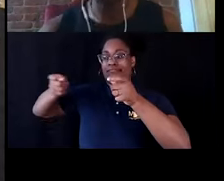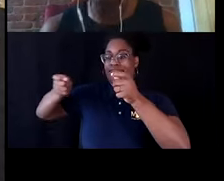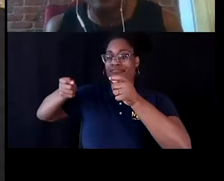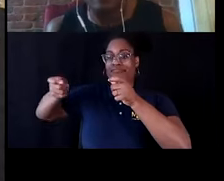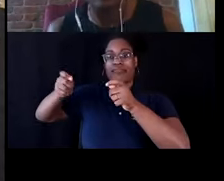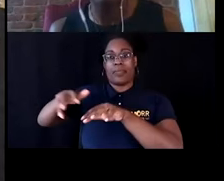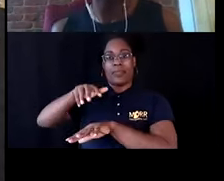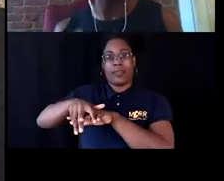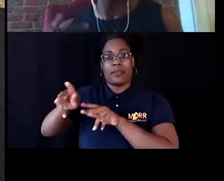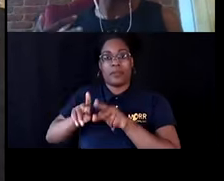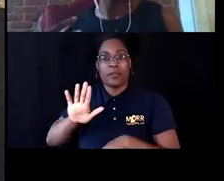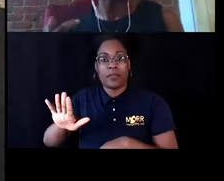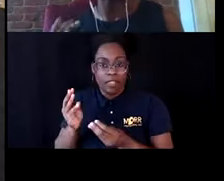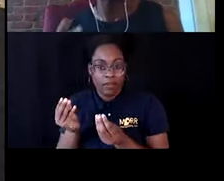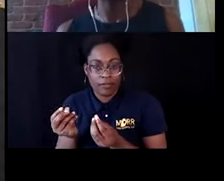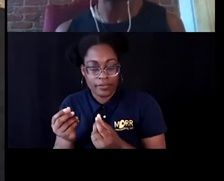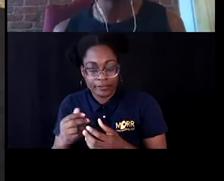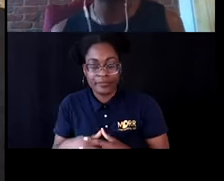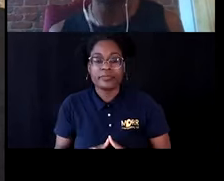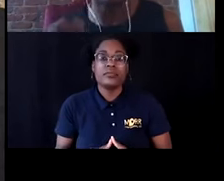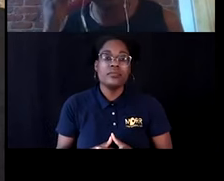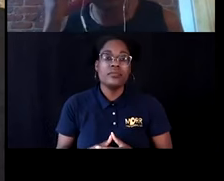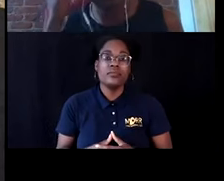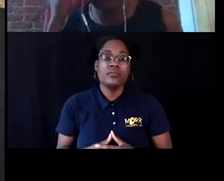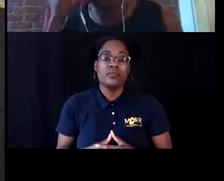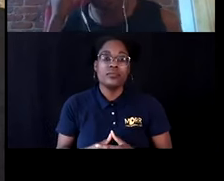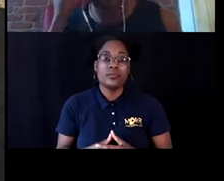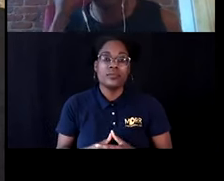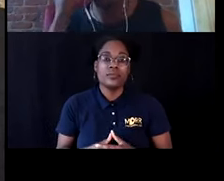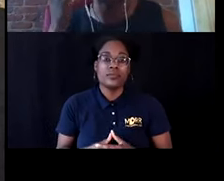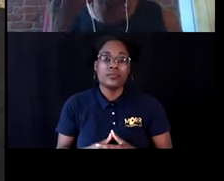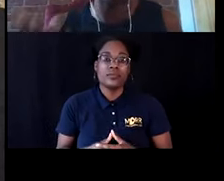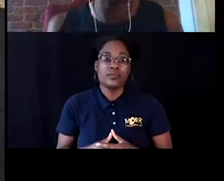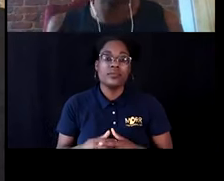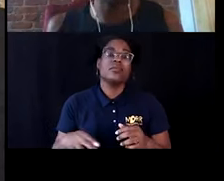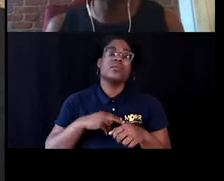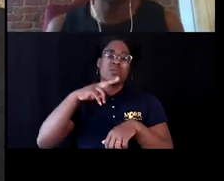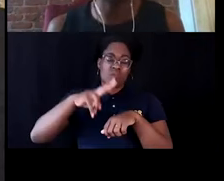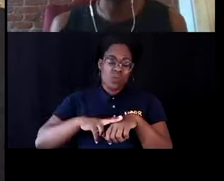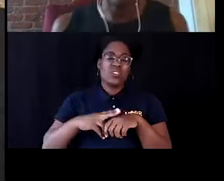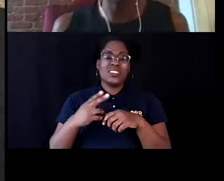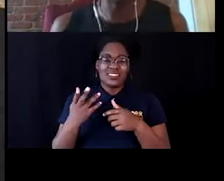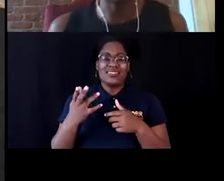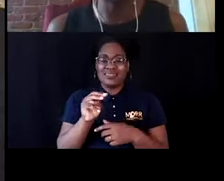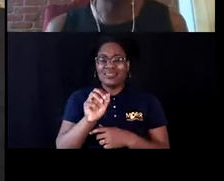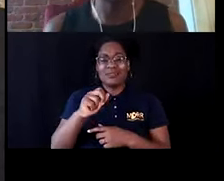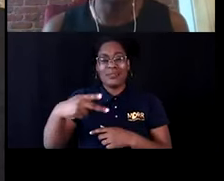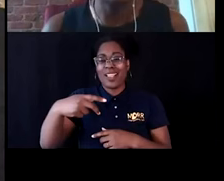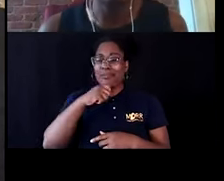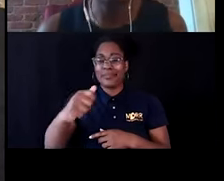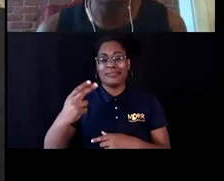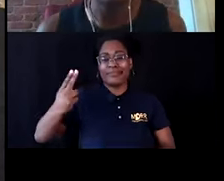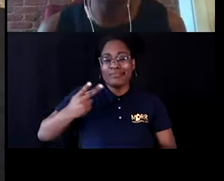are missing or even historically inaccurate about this map. And so I want to name those, because I don't want us to